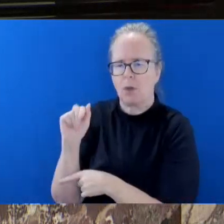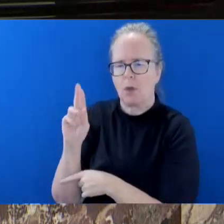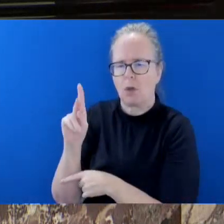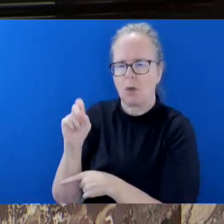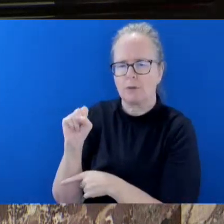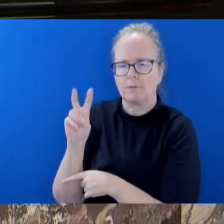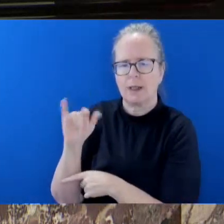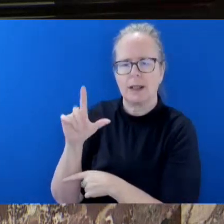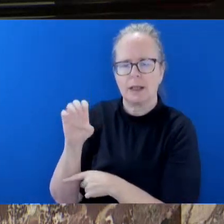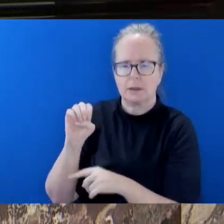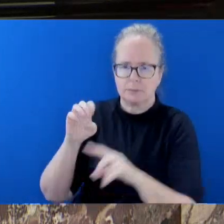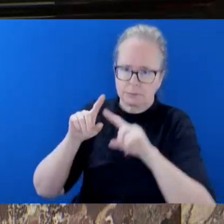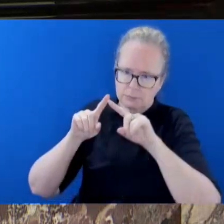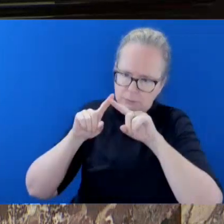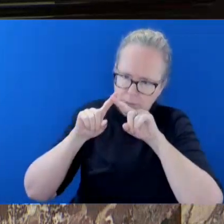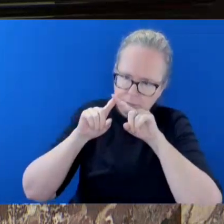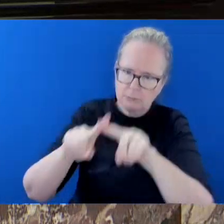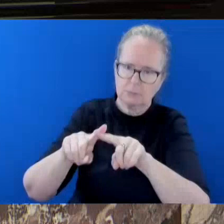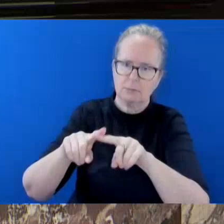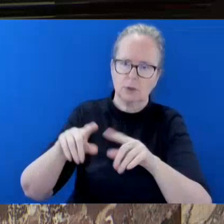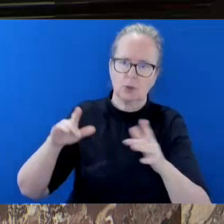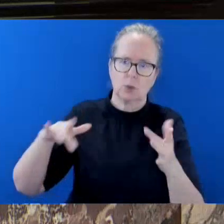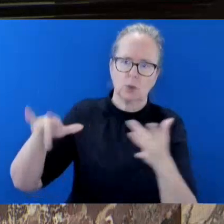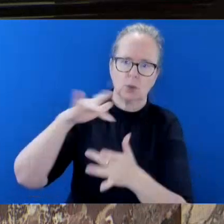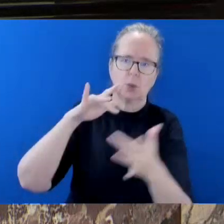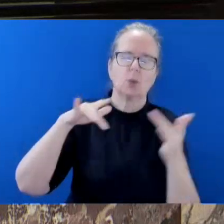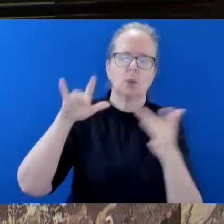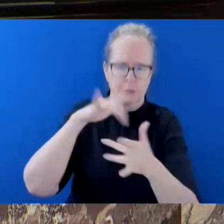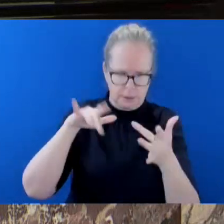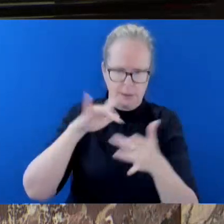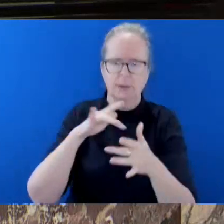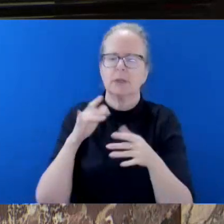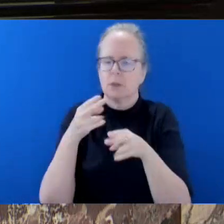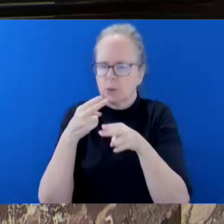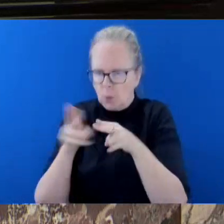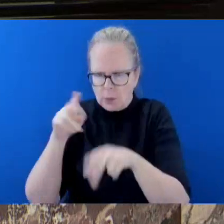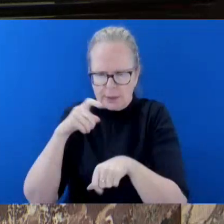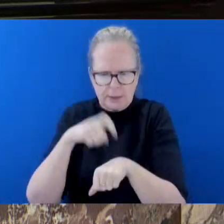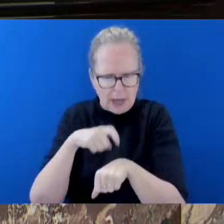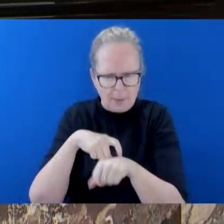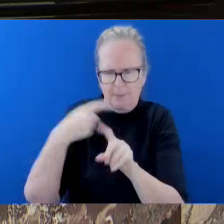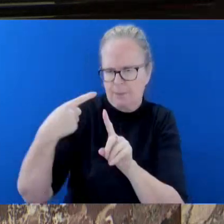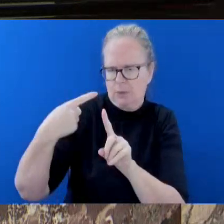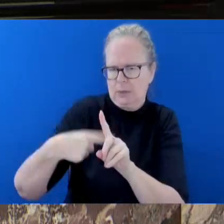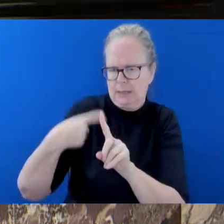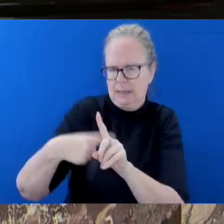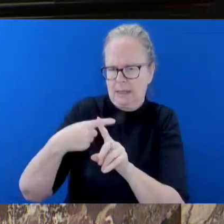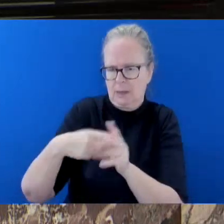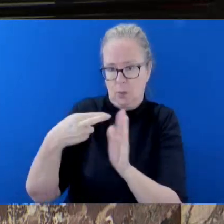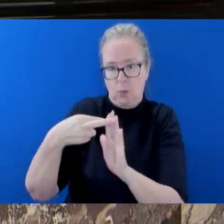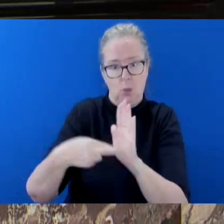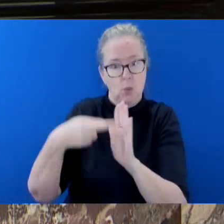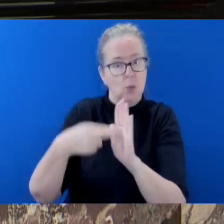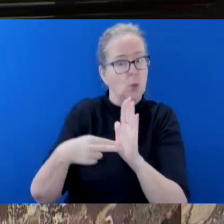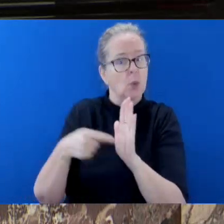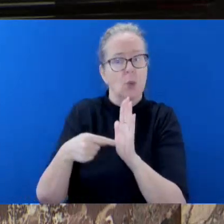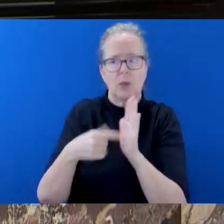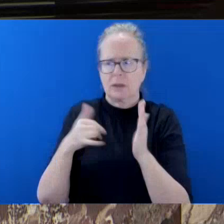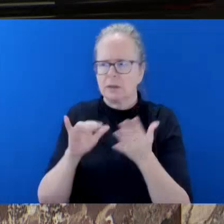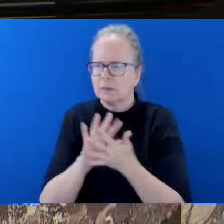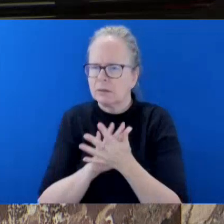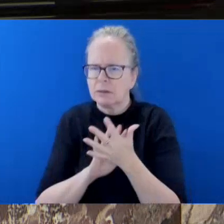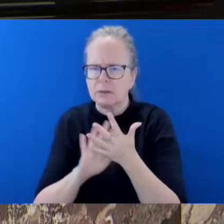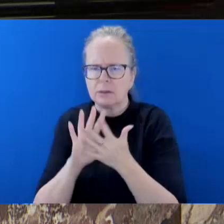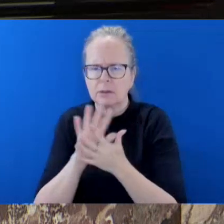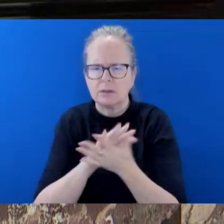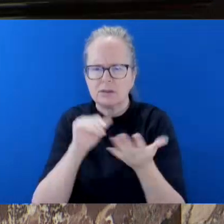are still very unclear to many property owners in Parksville proper. I have communicated with the ministry staff on